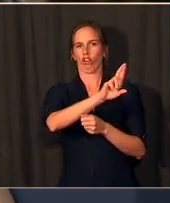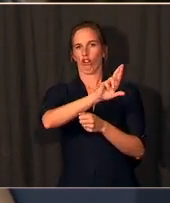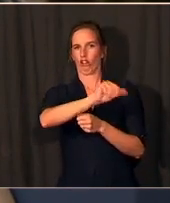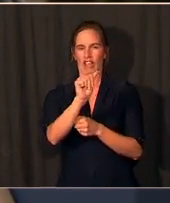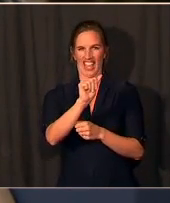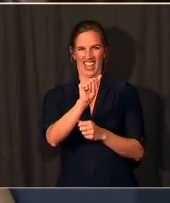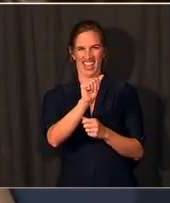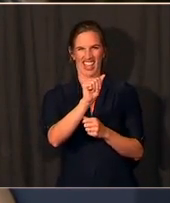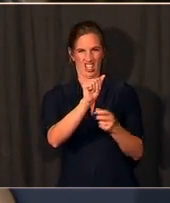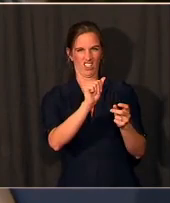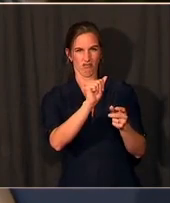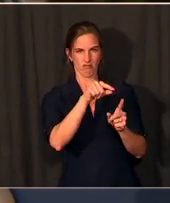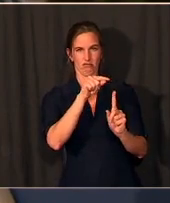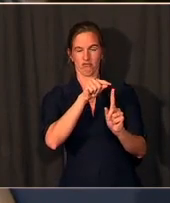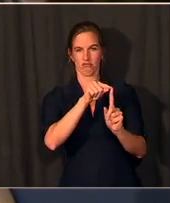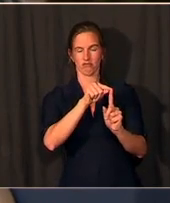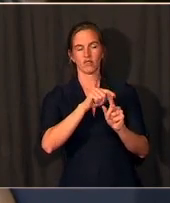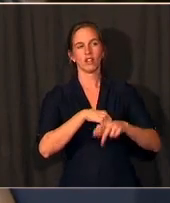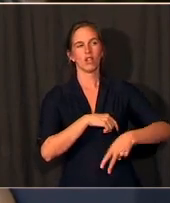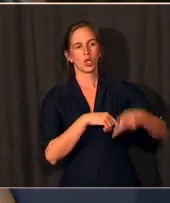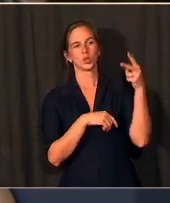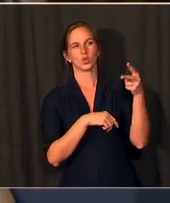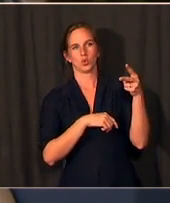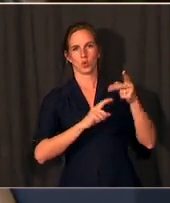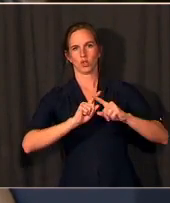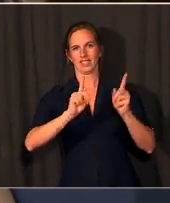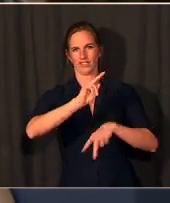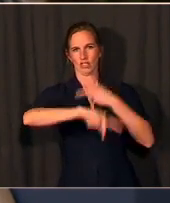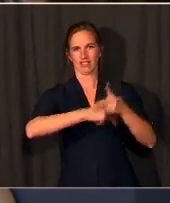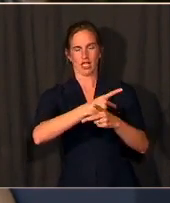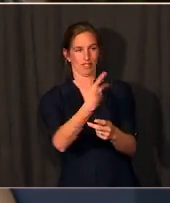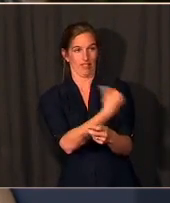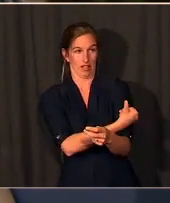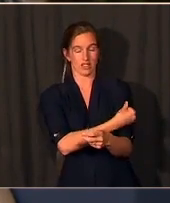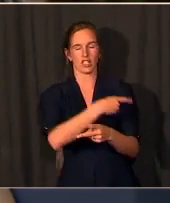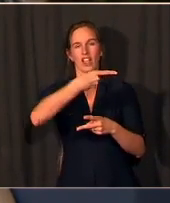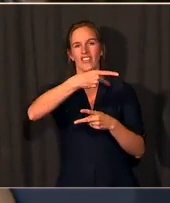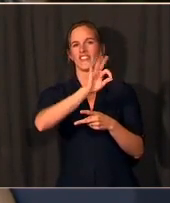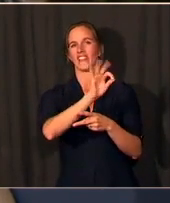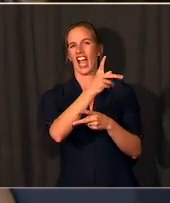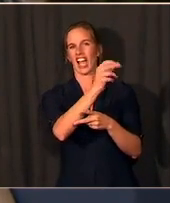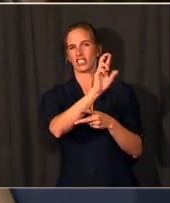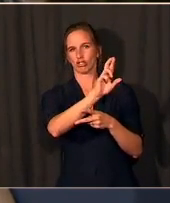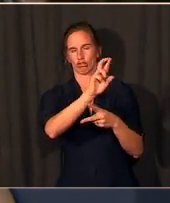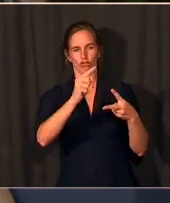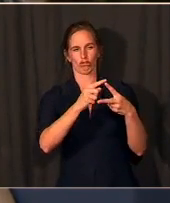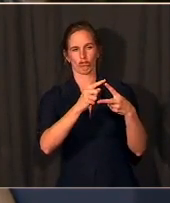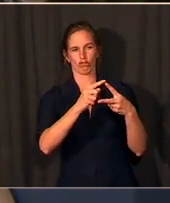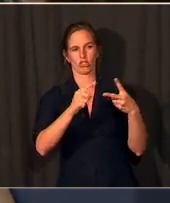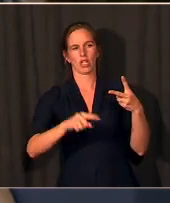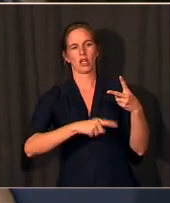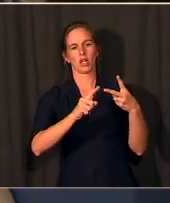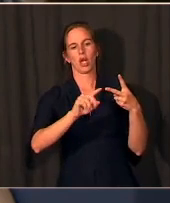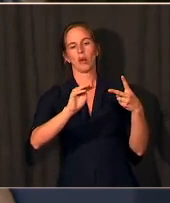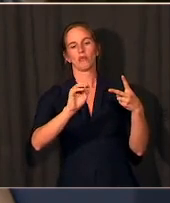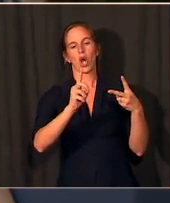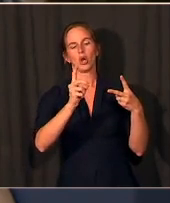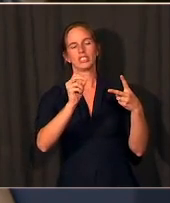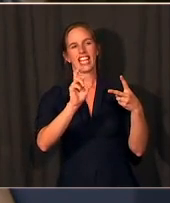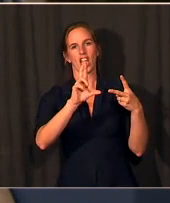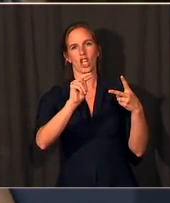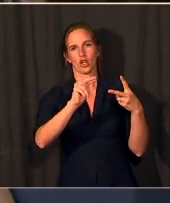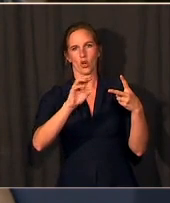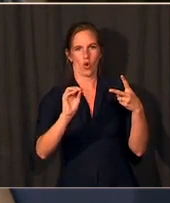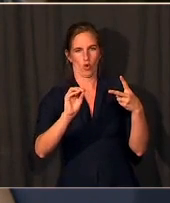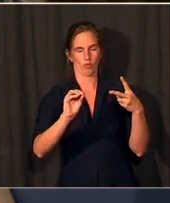platform were in the portfolio, one by Pfizer and one by Moderna. The second platform is